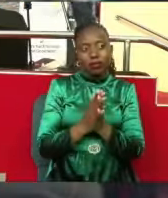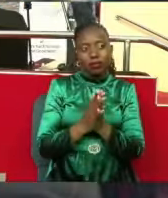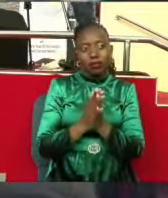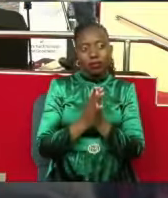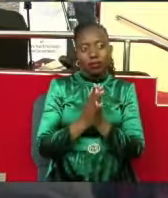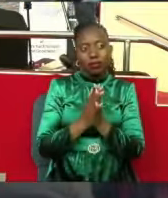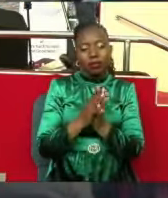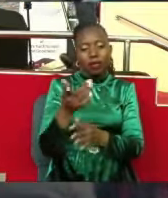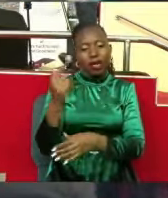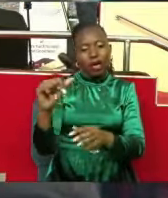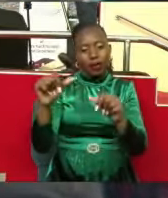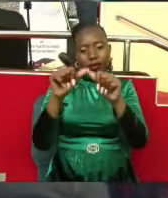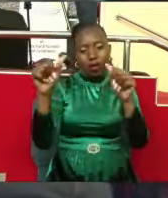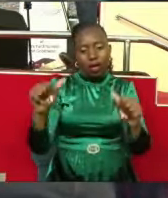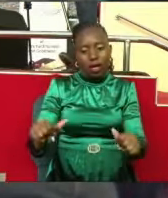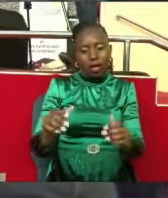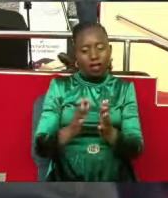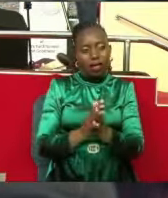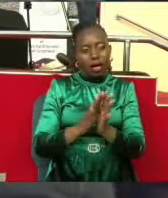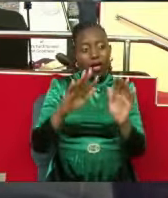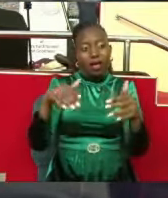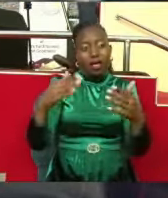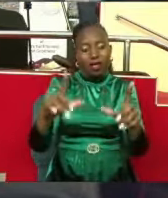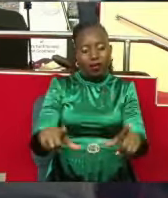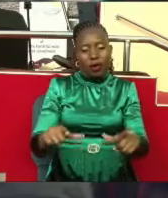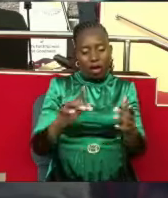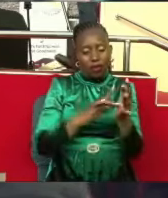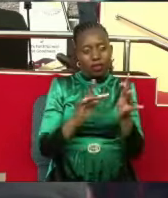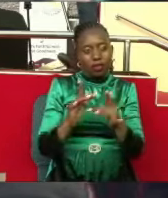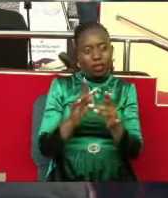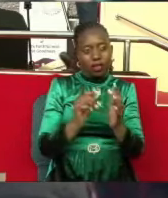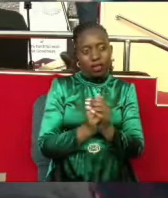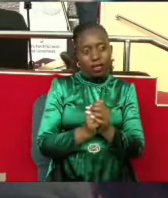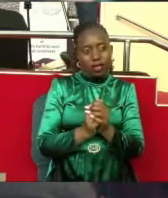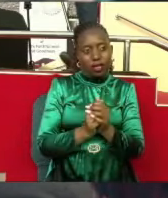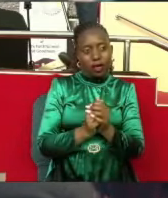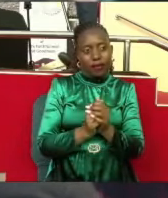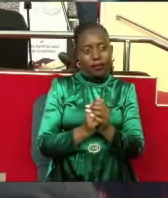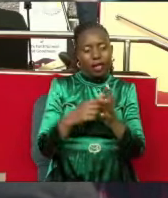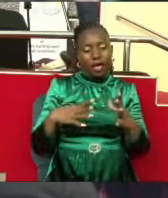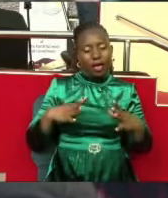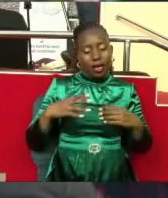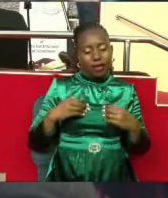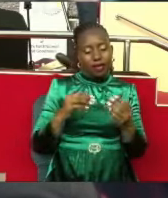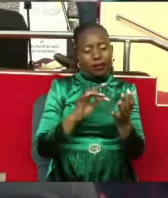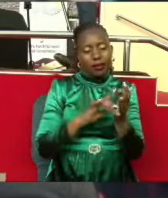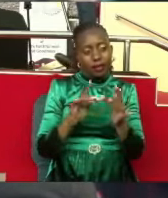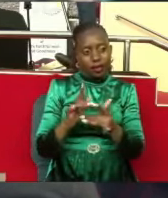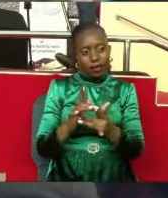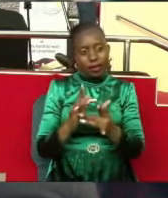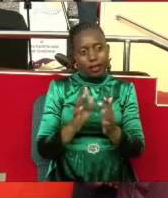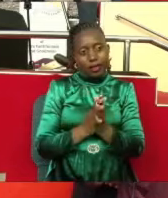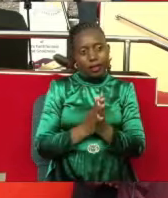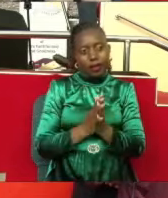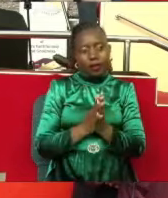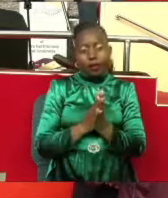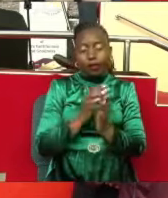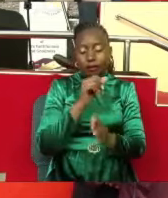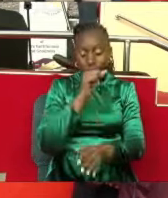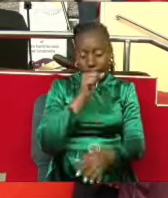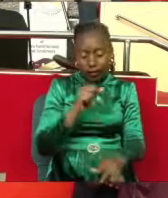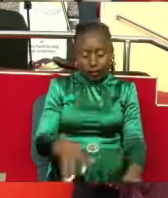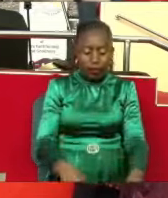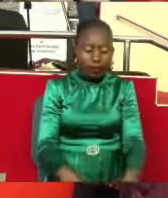tuka madhabahu. And give your life to Jesus. Na umpokee Yesu Kristo. Give your life to Jesus. Umpokee Yesu Kristo. Thank